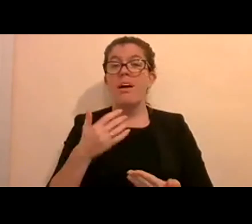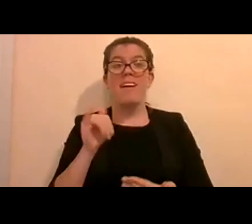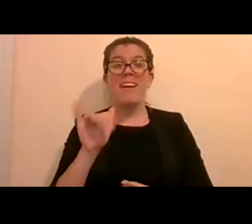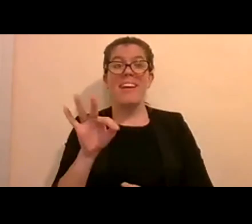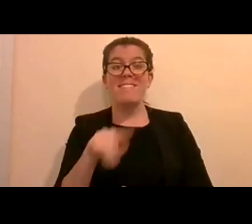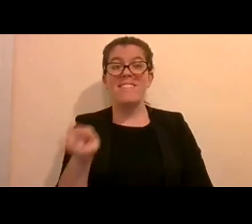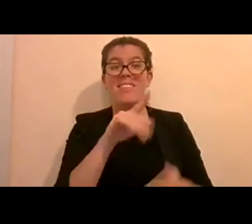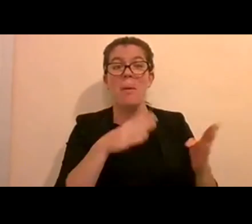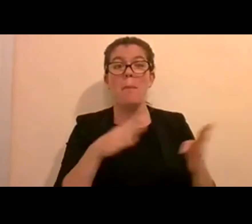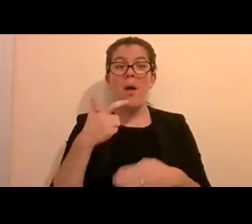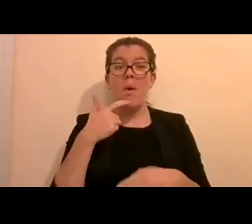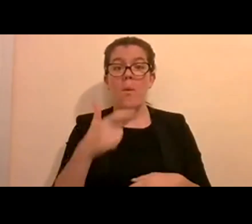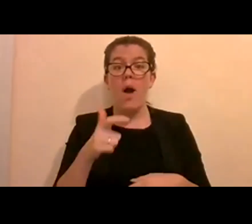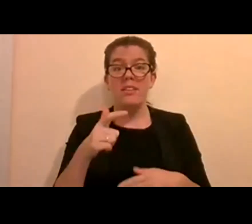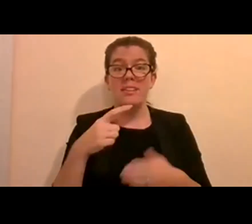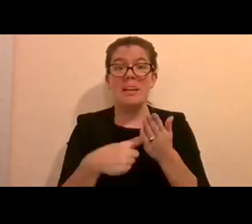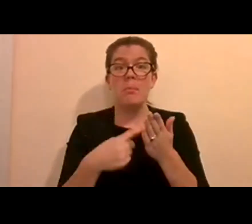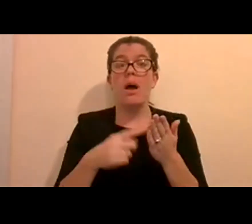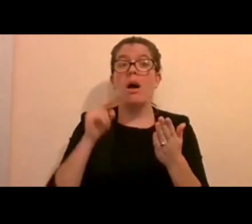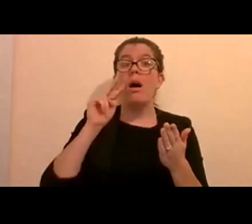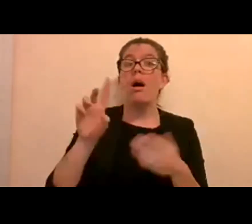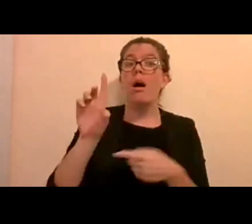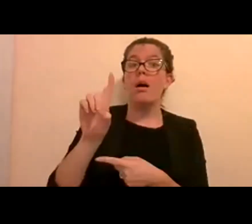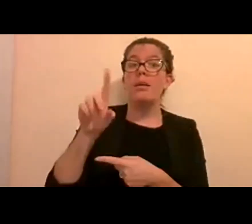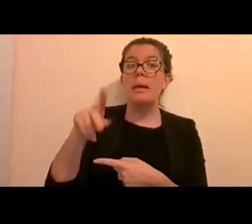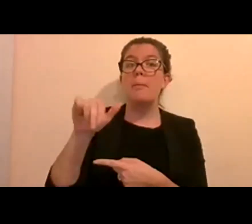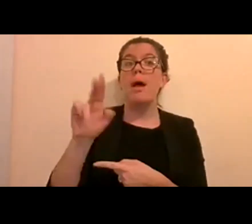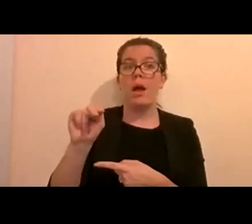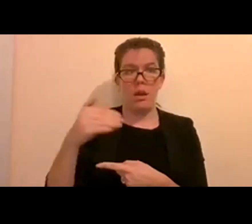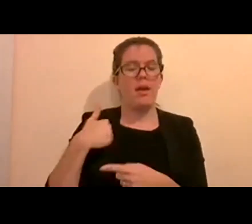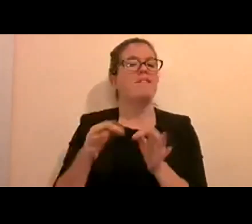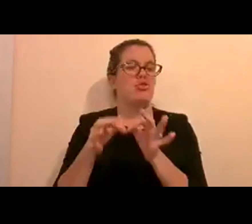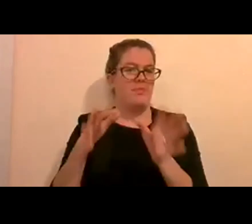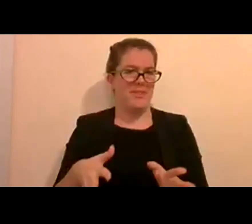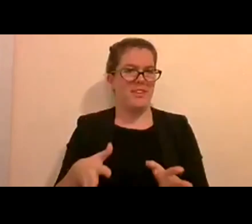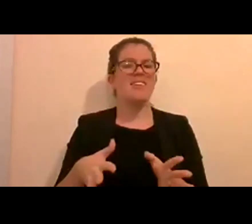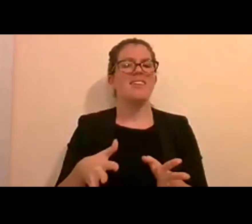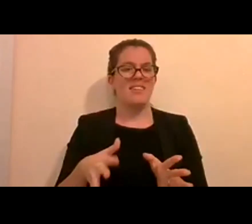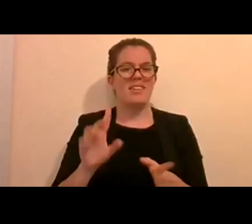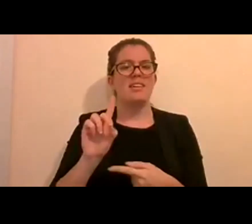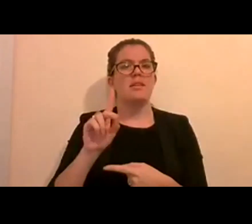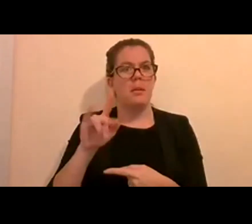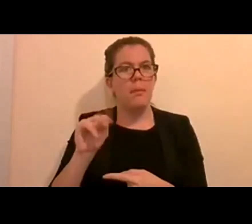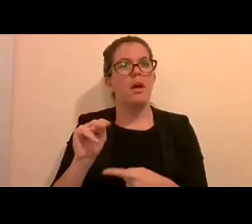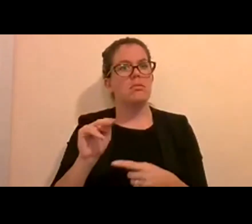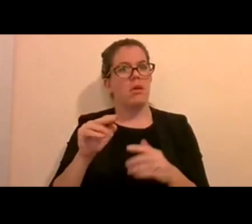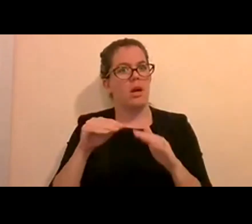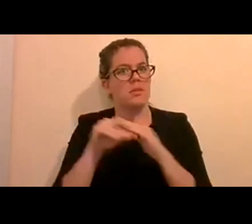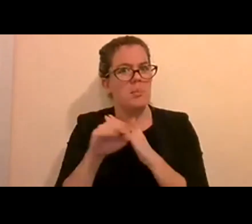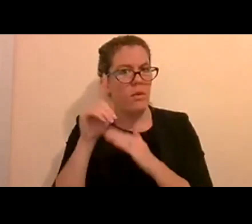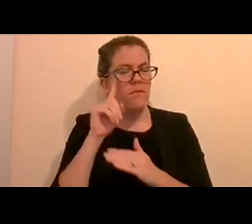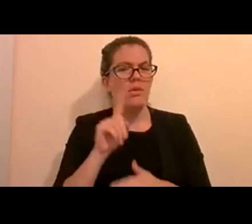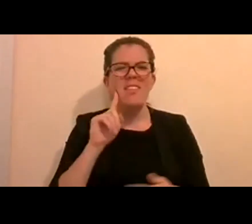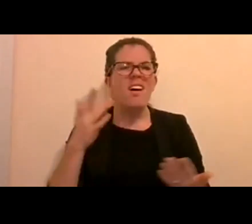debate, go to DPAN and they'll have it interpreted and have it, very accessible. But why